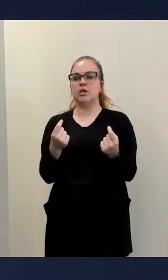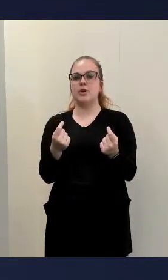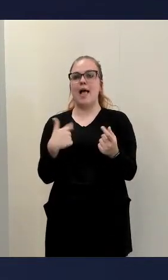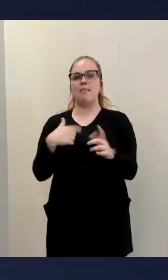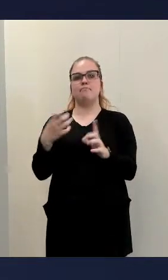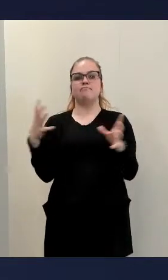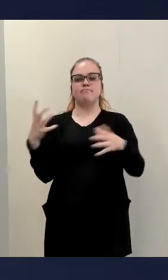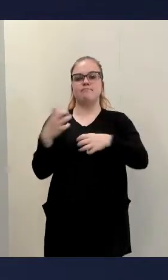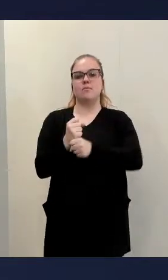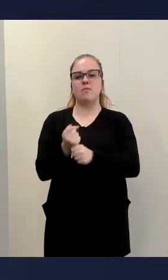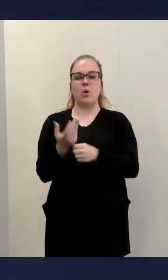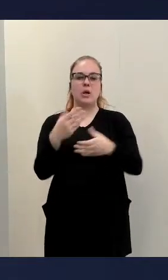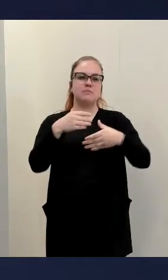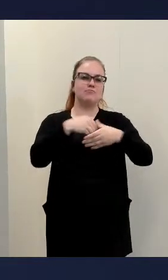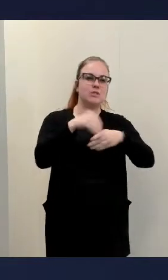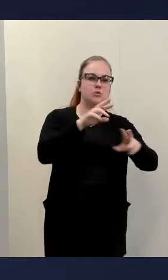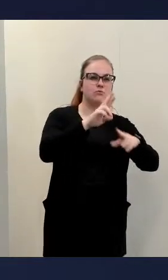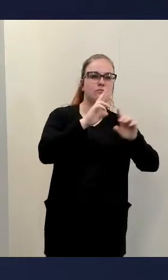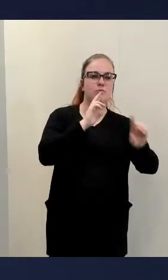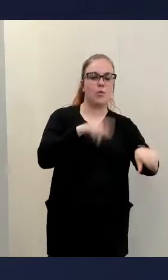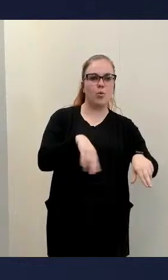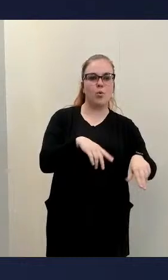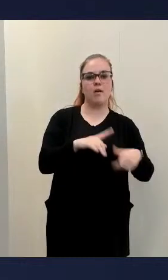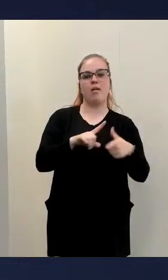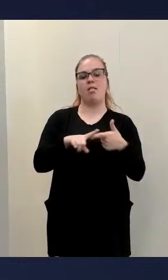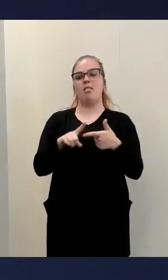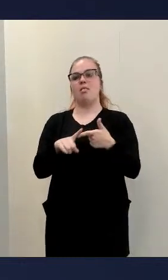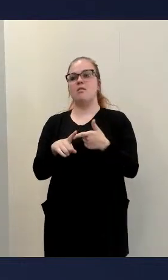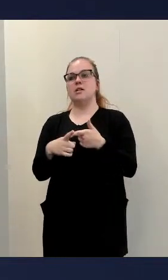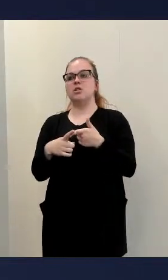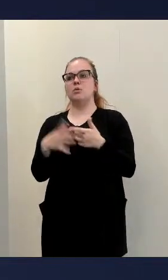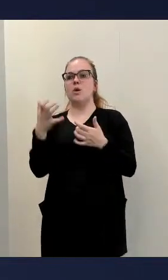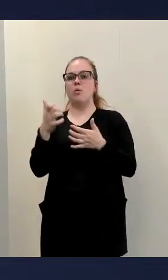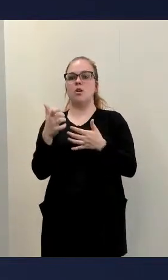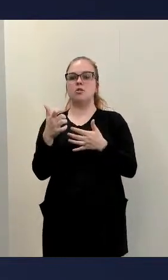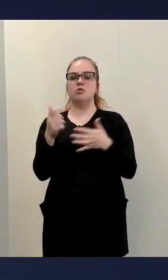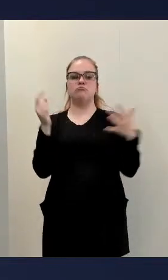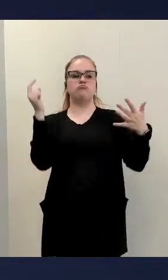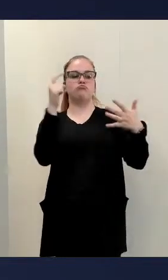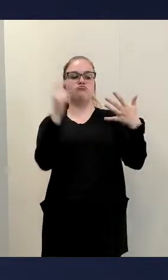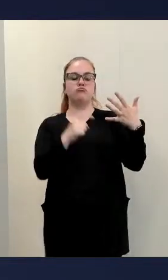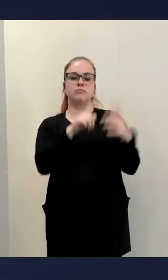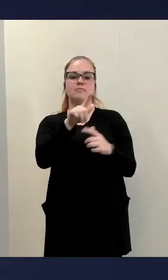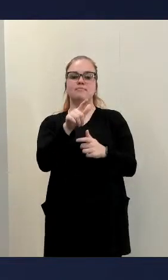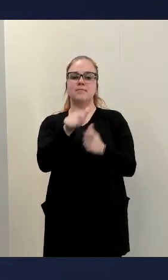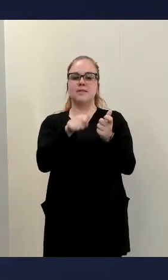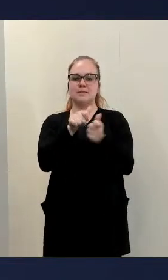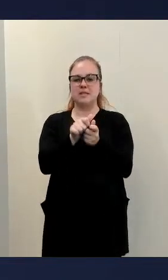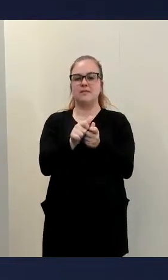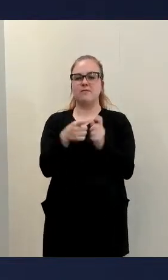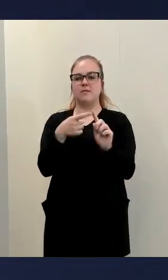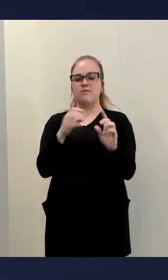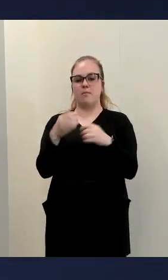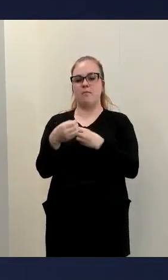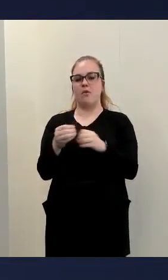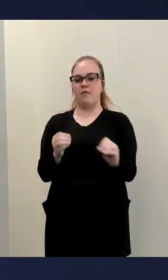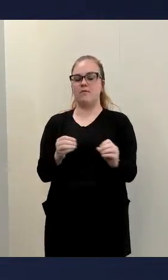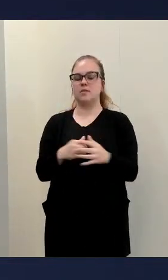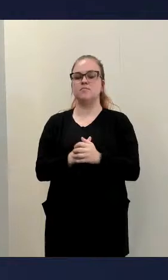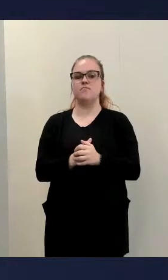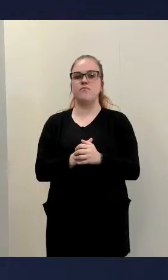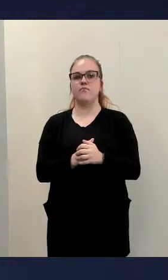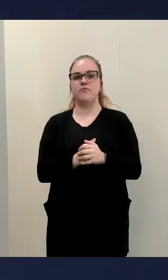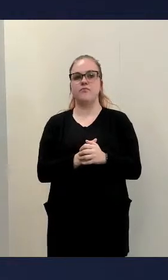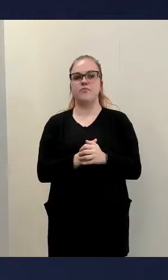this report, how we got there, and also highlight like some of the jewels that we have in our Office of Health Equity.